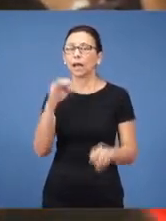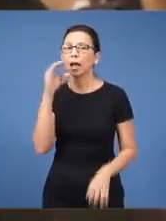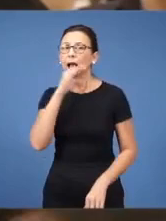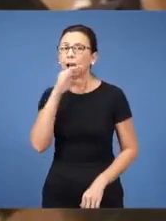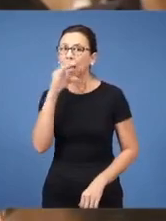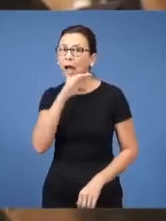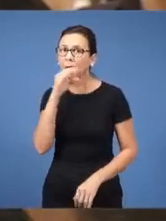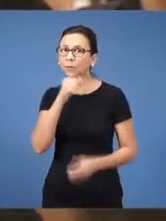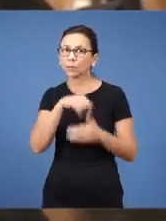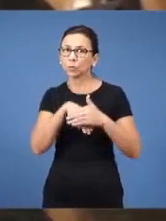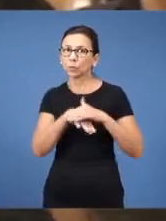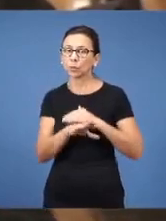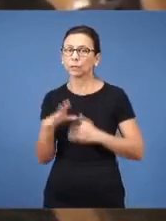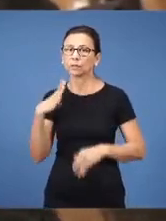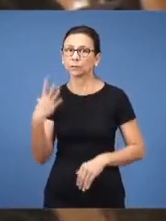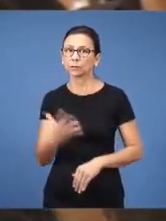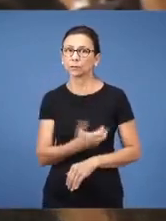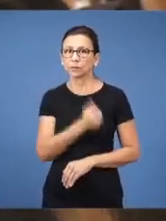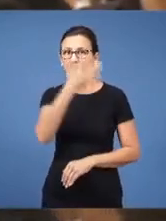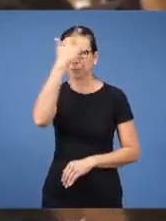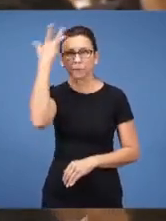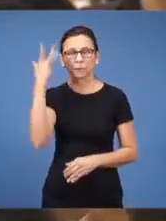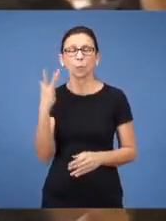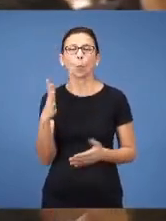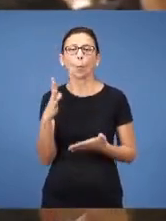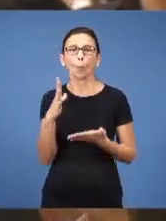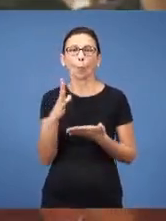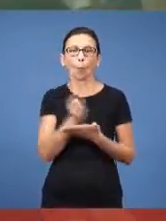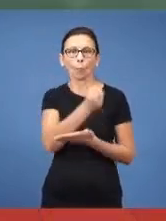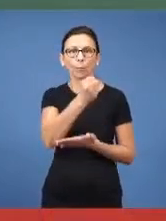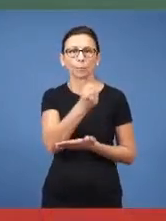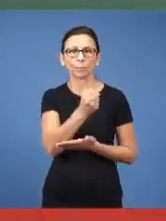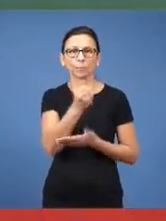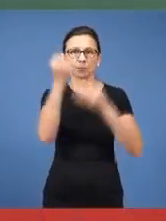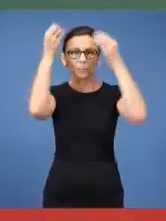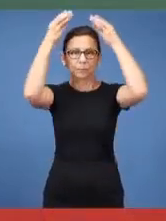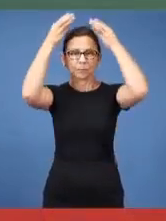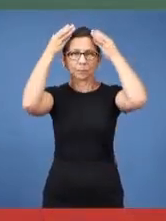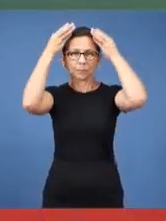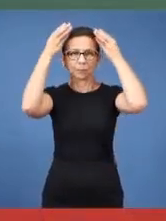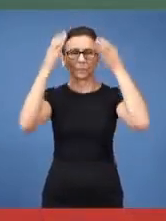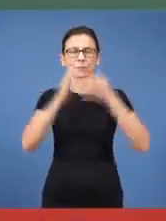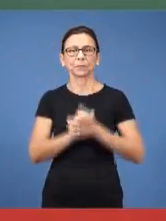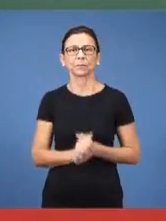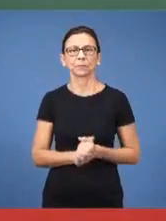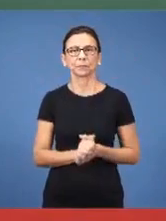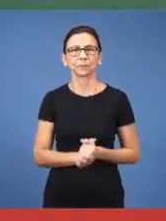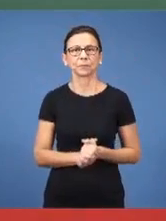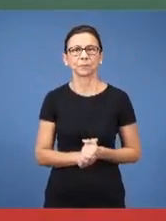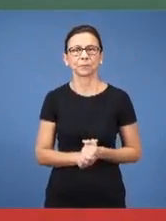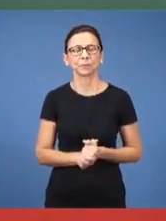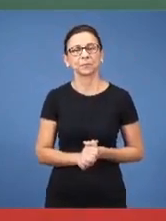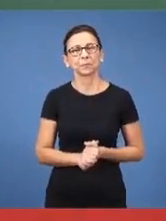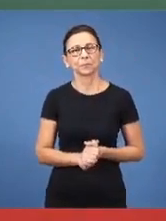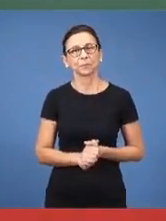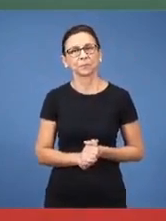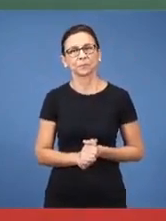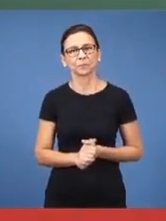Behold, I'm coming quickly. Hold fast what you have, that no one may take your